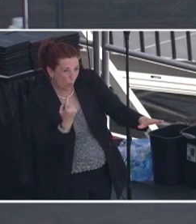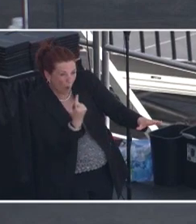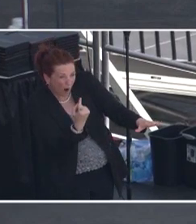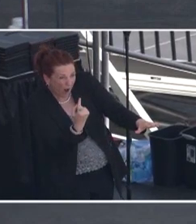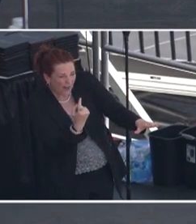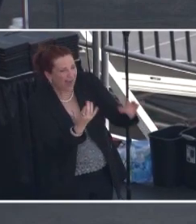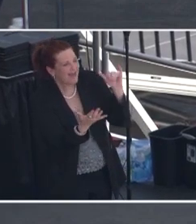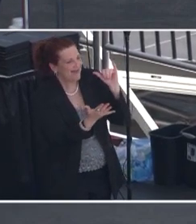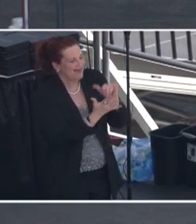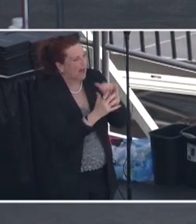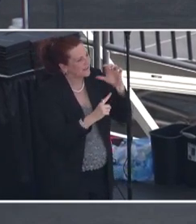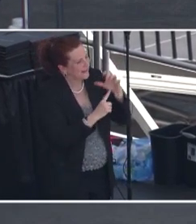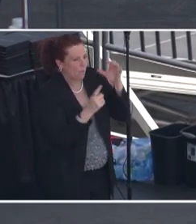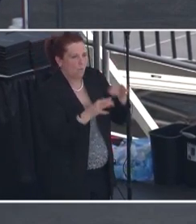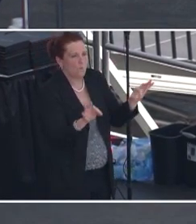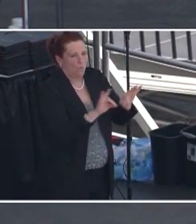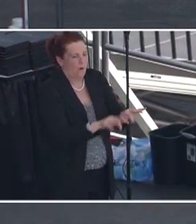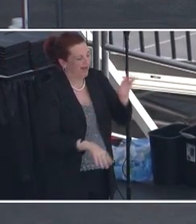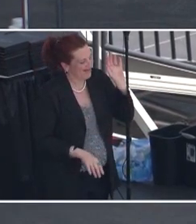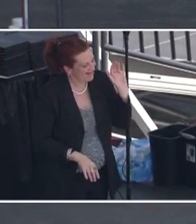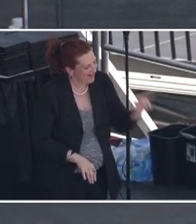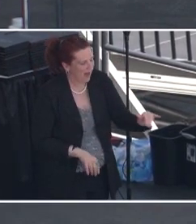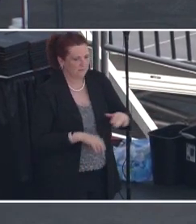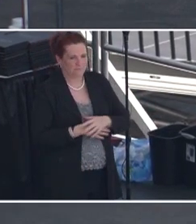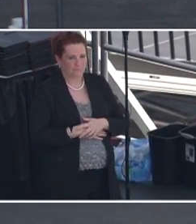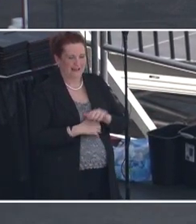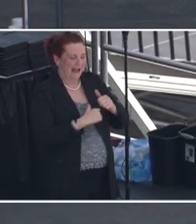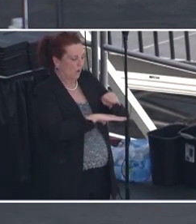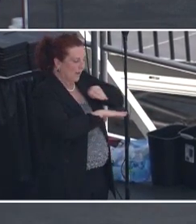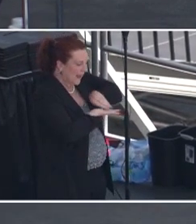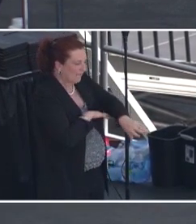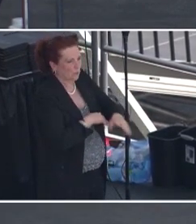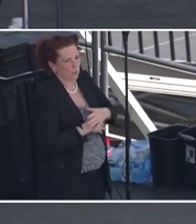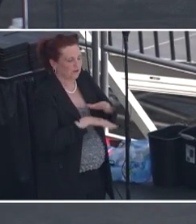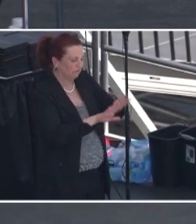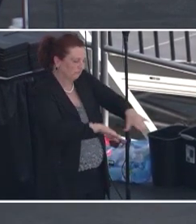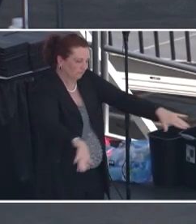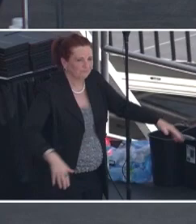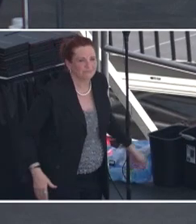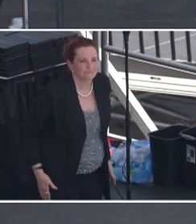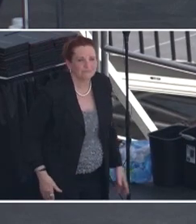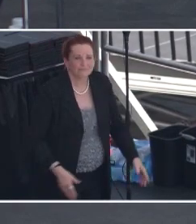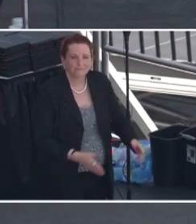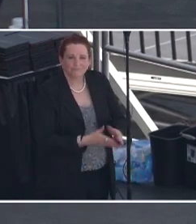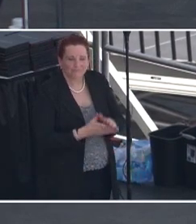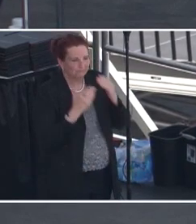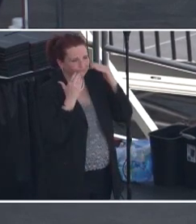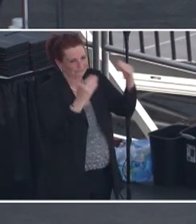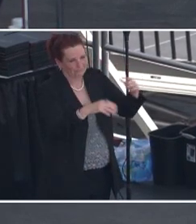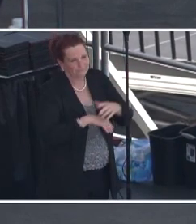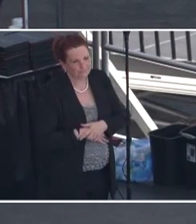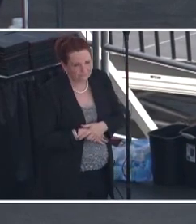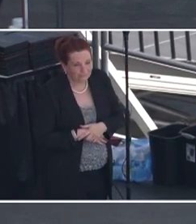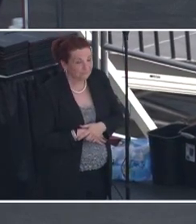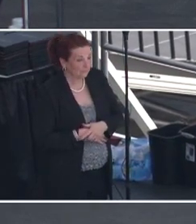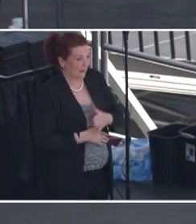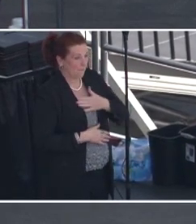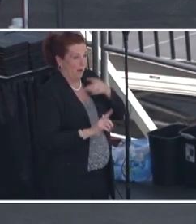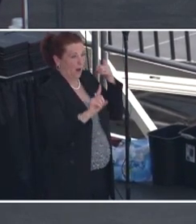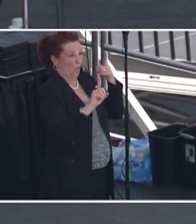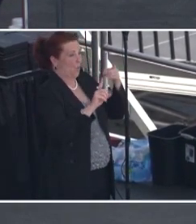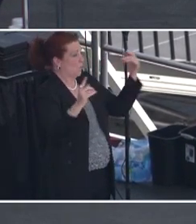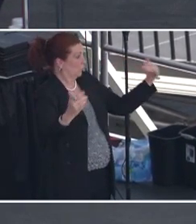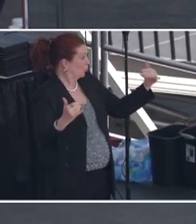matters. What I'm hoping to do today, thank you. What I'm hoping to do today